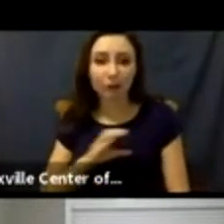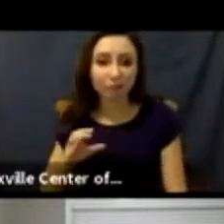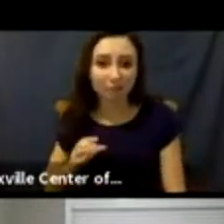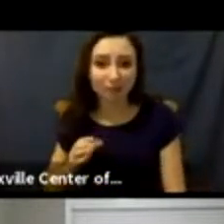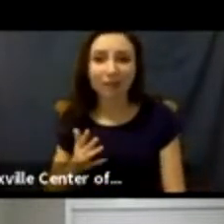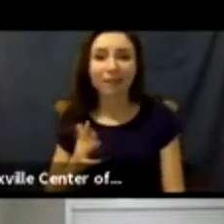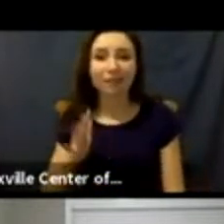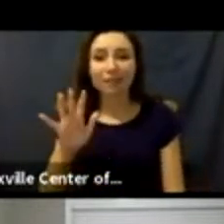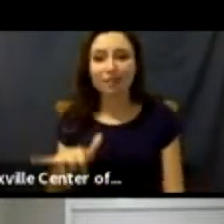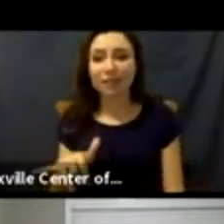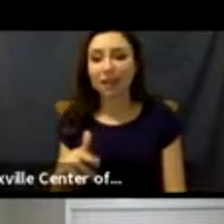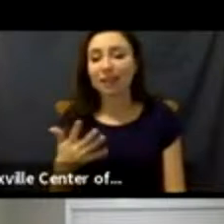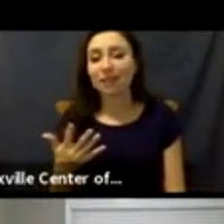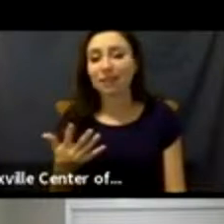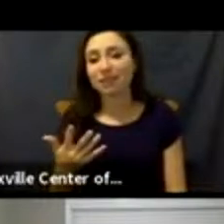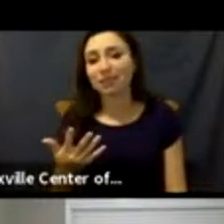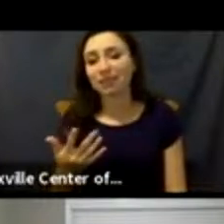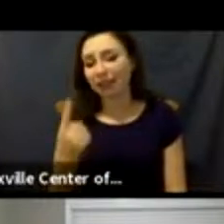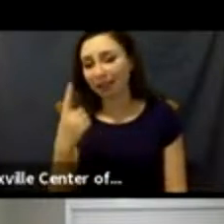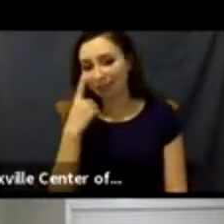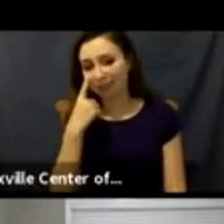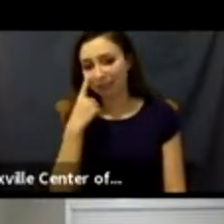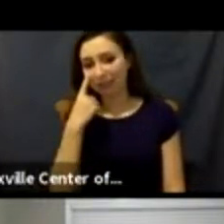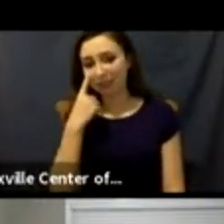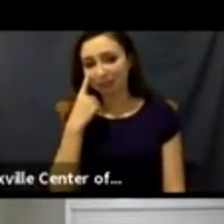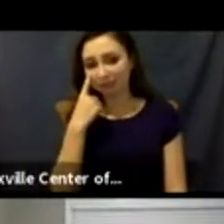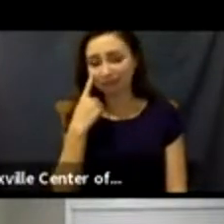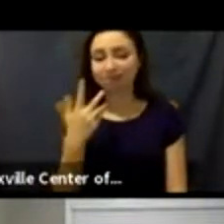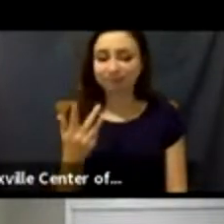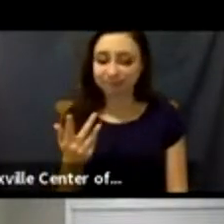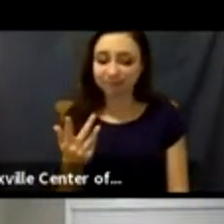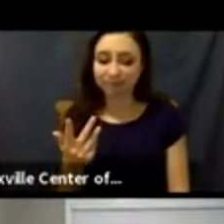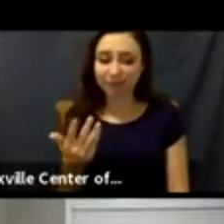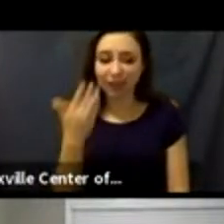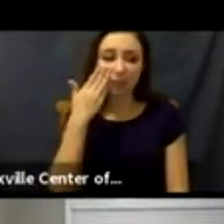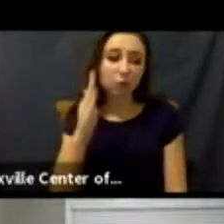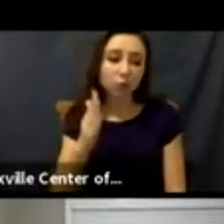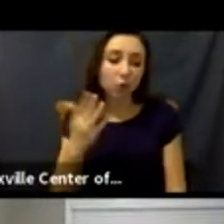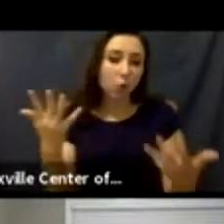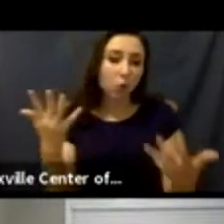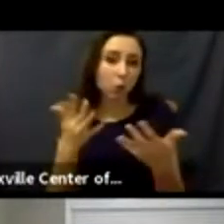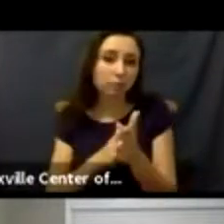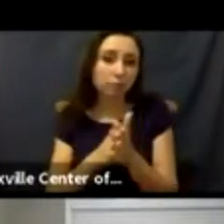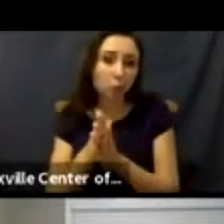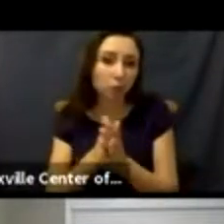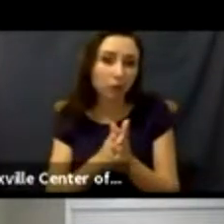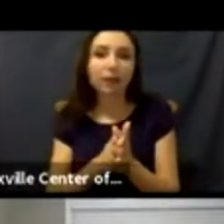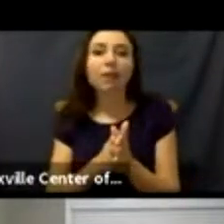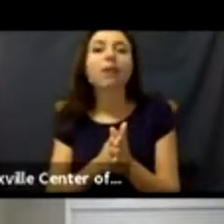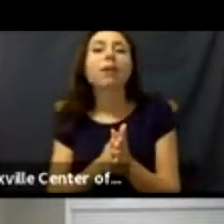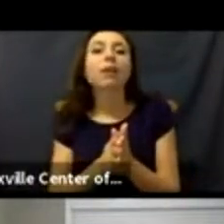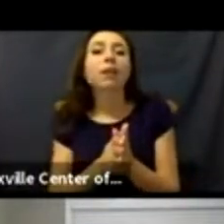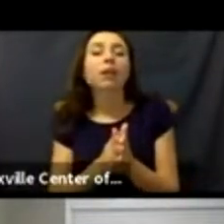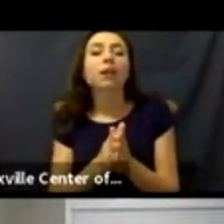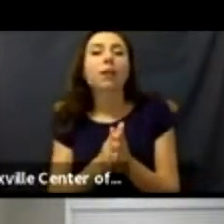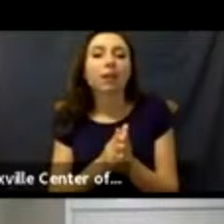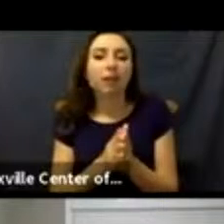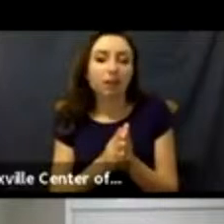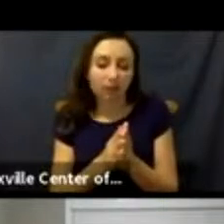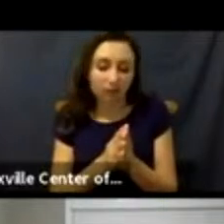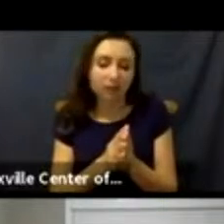that's, you know, that I think that there's been, I don't know what is motivating some of the